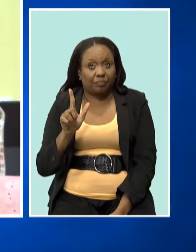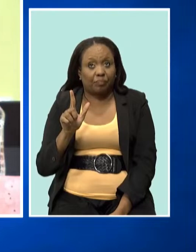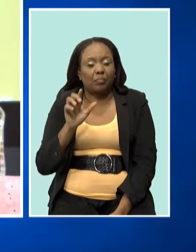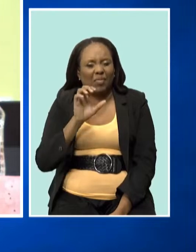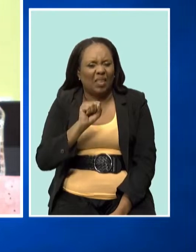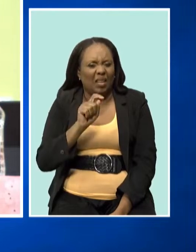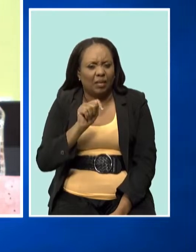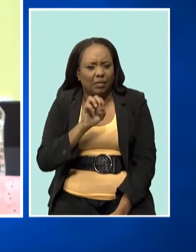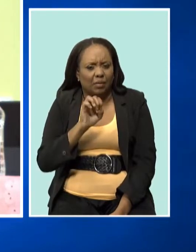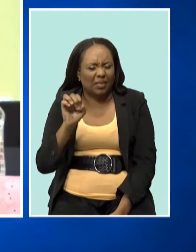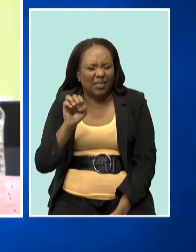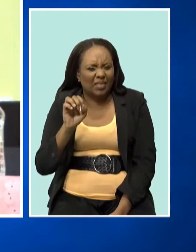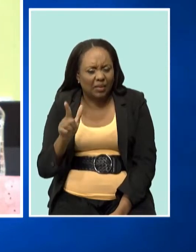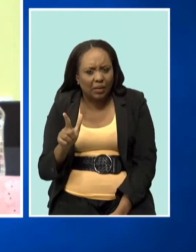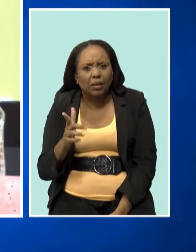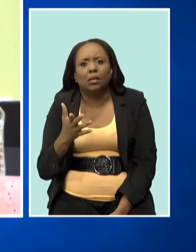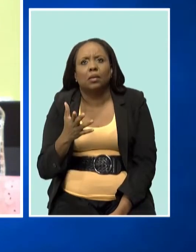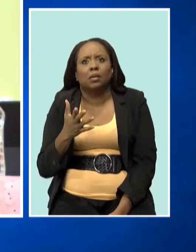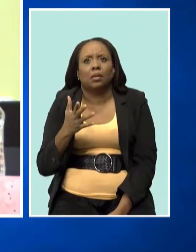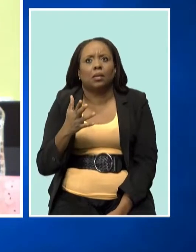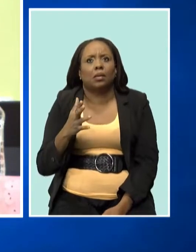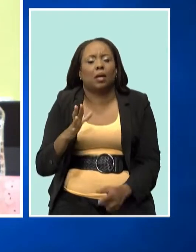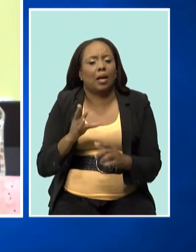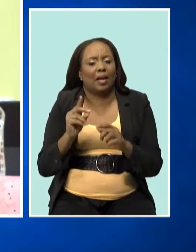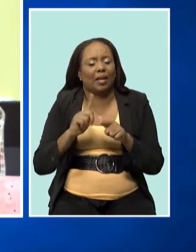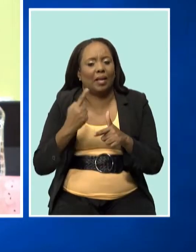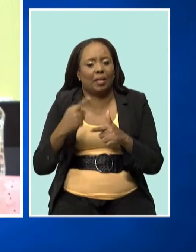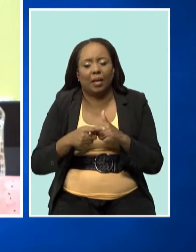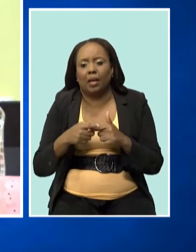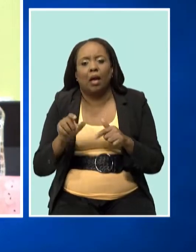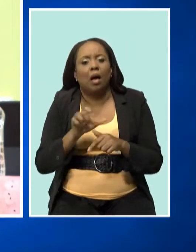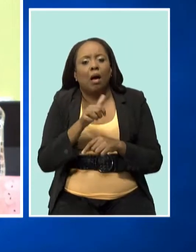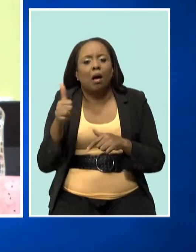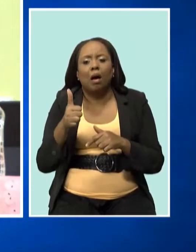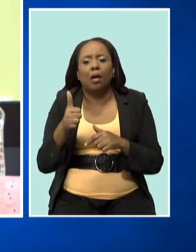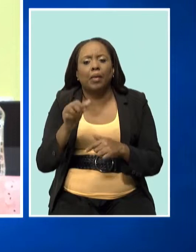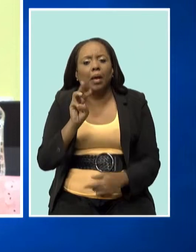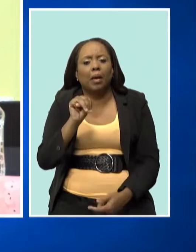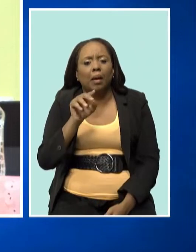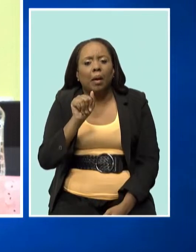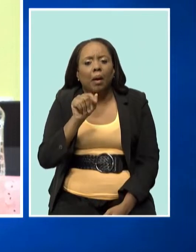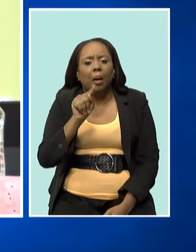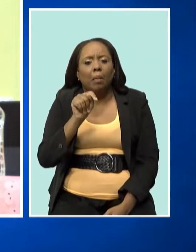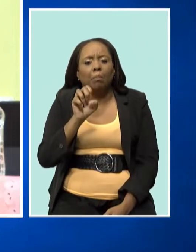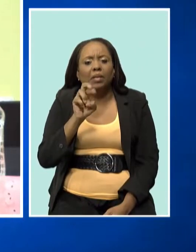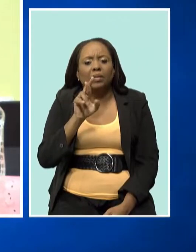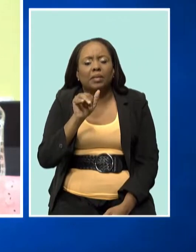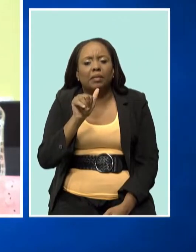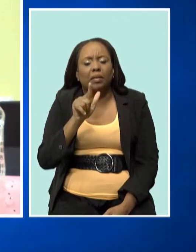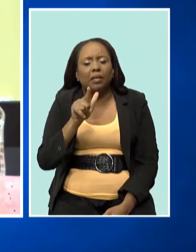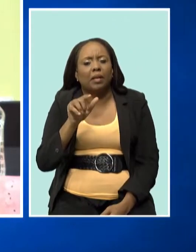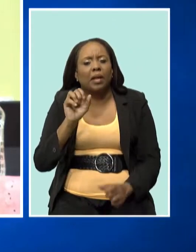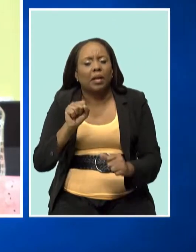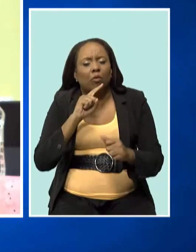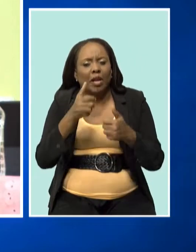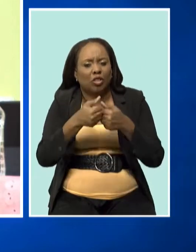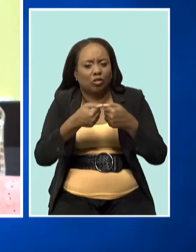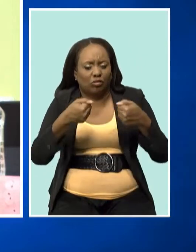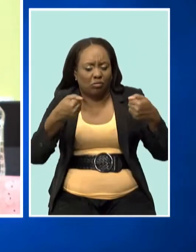Normally, you hear the outcries, everybody talking about the negative things that young people are doing. Here we have 3 secondary